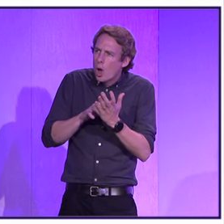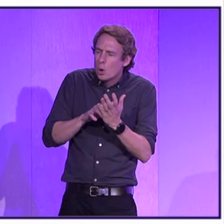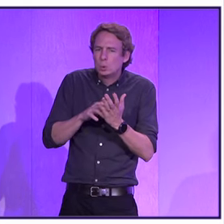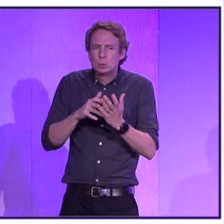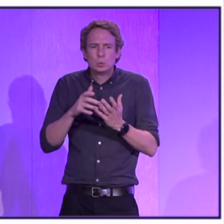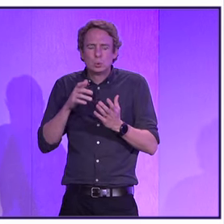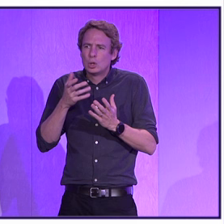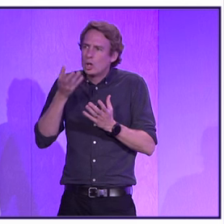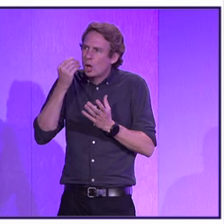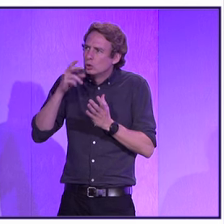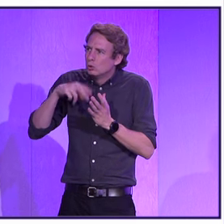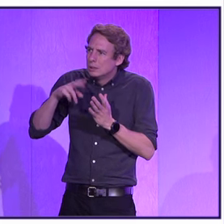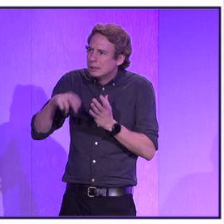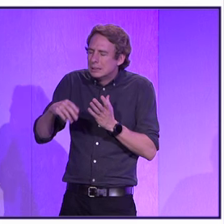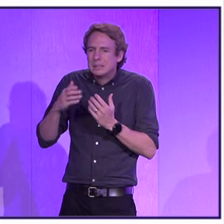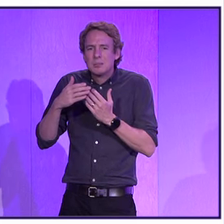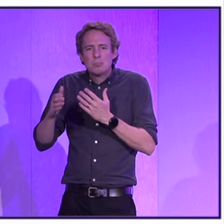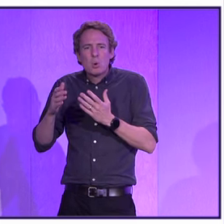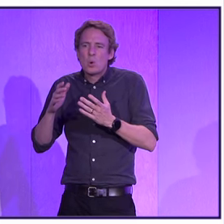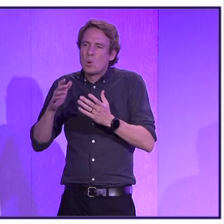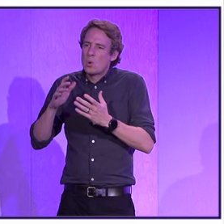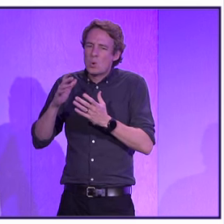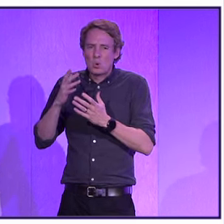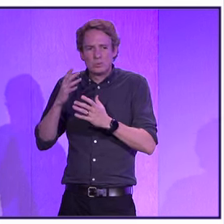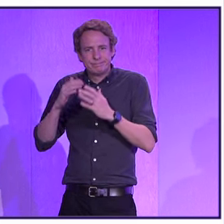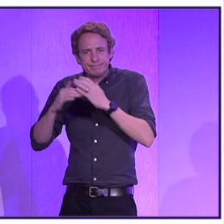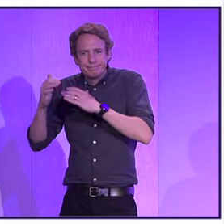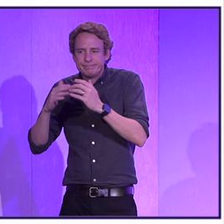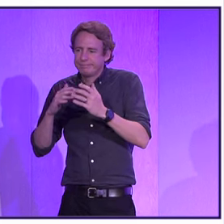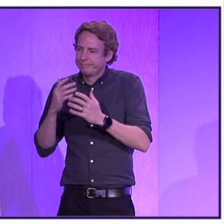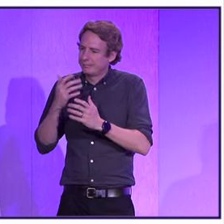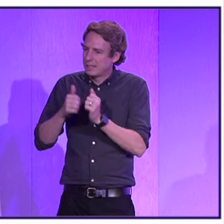read and we've institutionalised and industrialised learning,